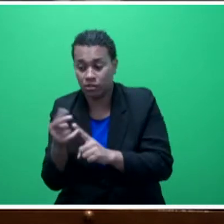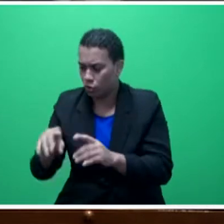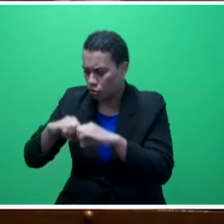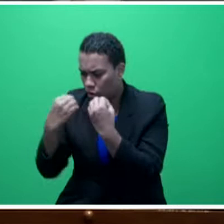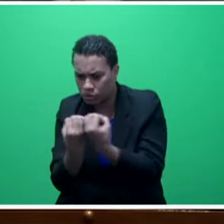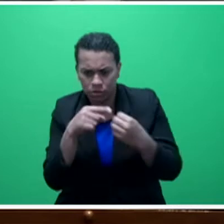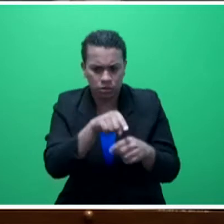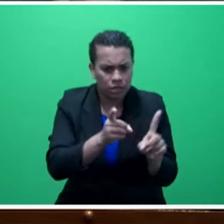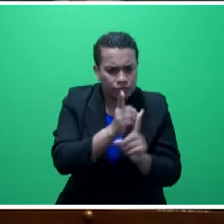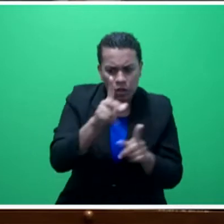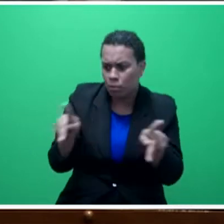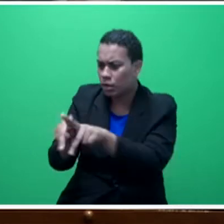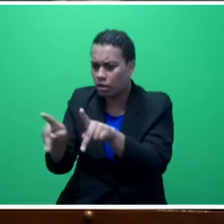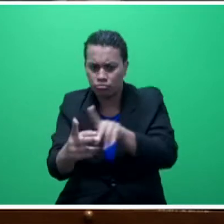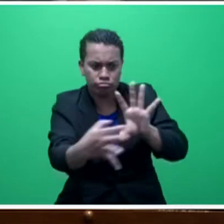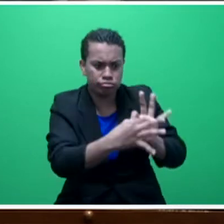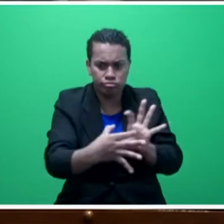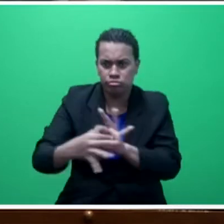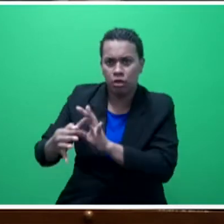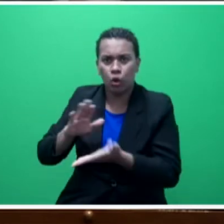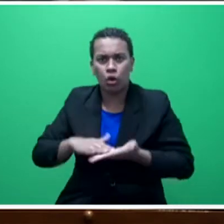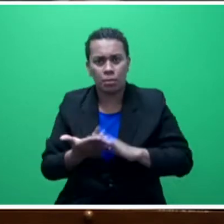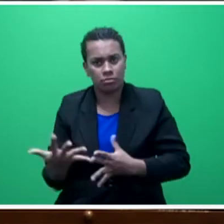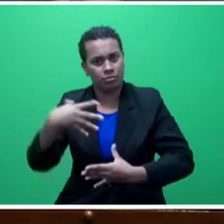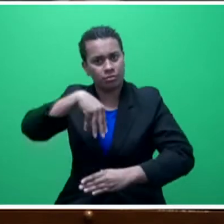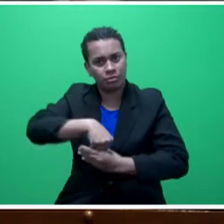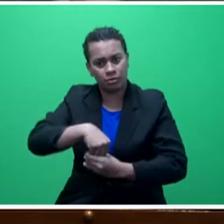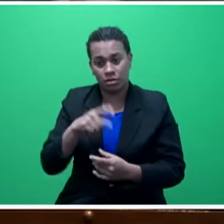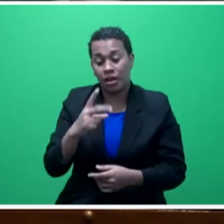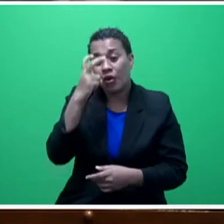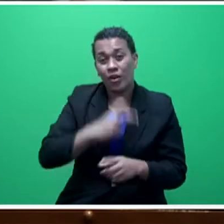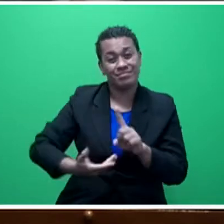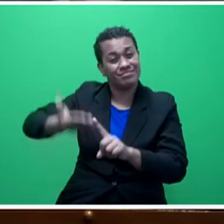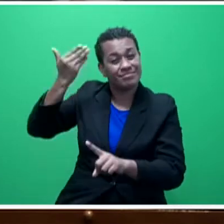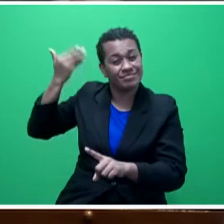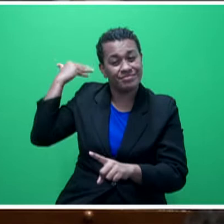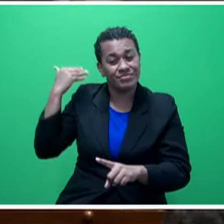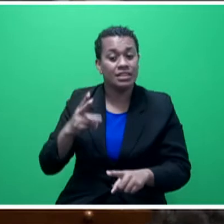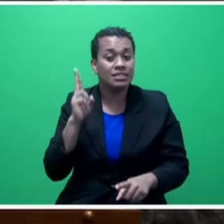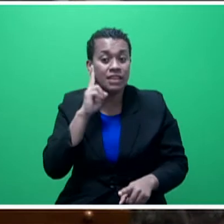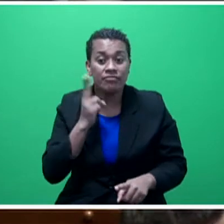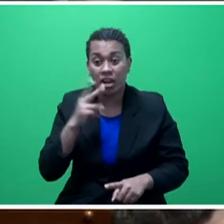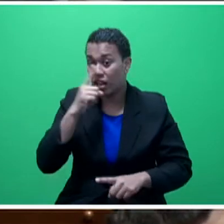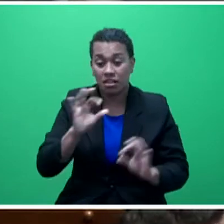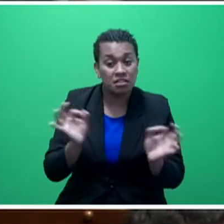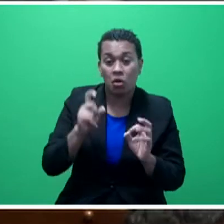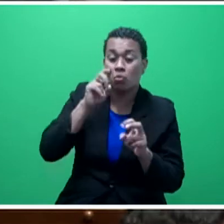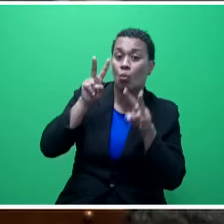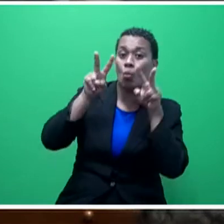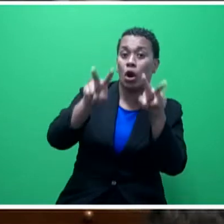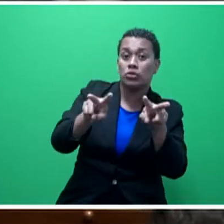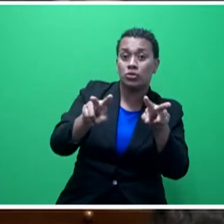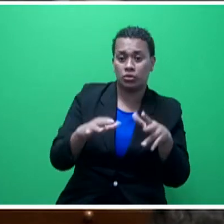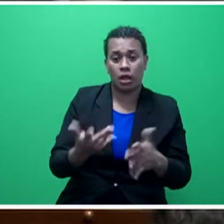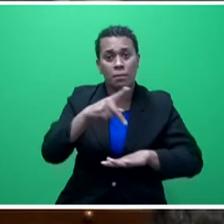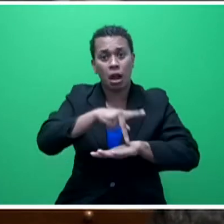and communities. For example, in older times, deaf persons would not have been able to watch the parliamentary sitting, and what we